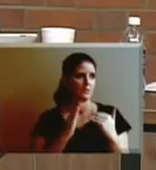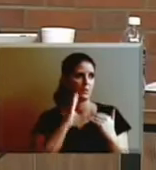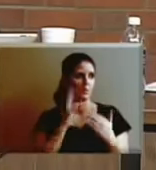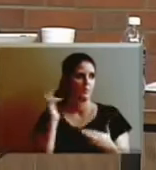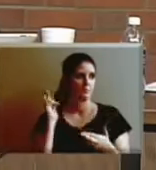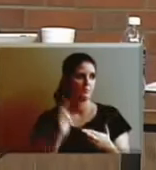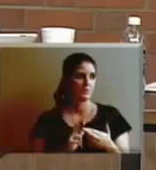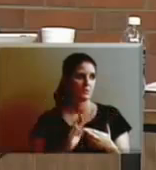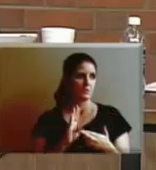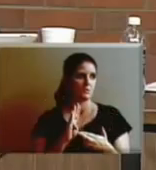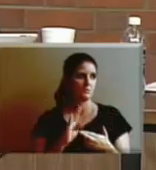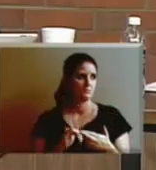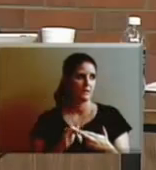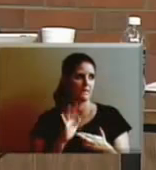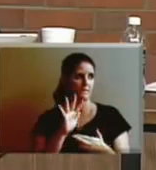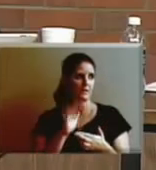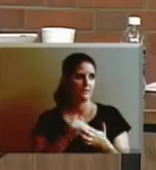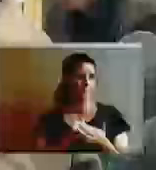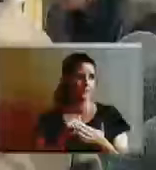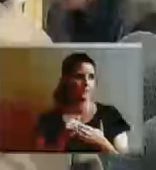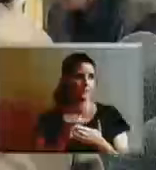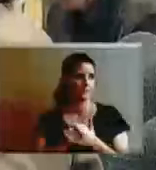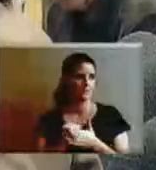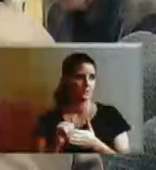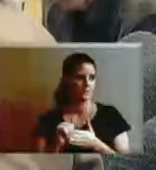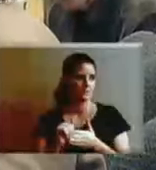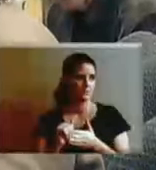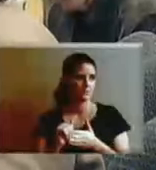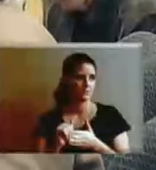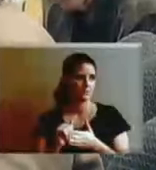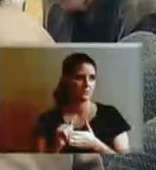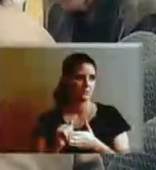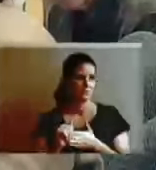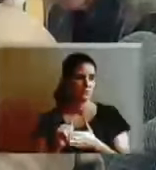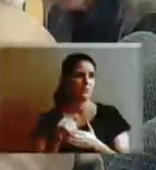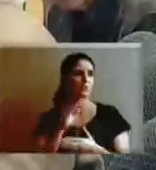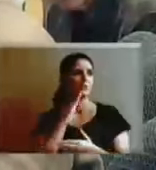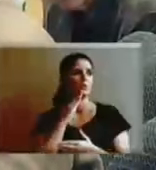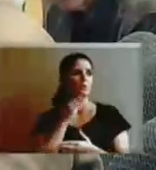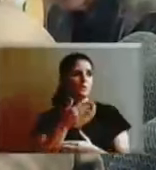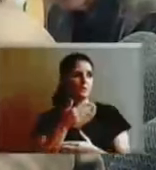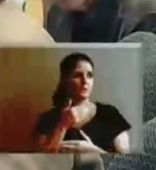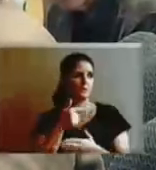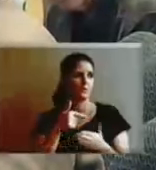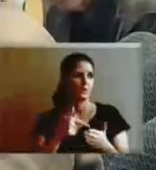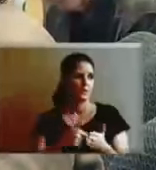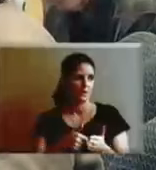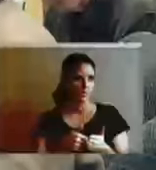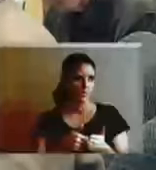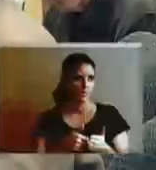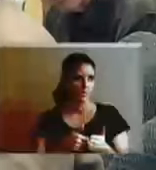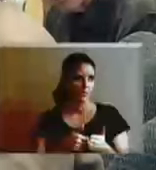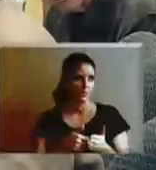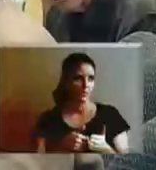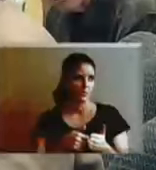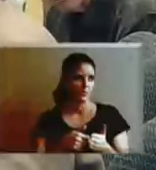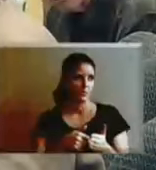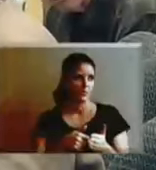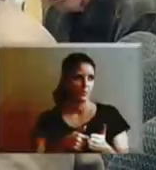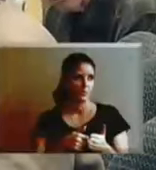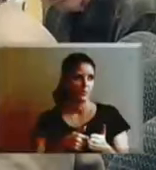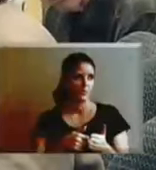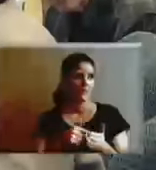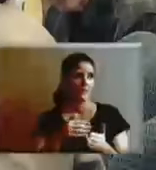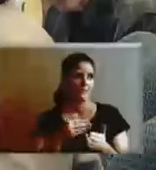reduced by that $5 million. So we are going to be at a deficit. That deficit will then come out of